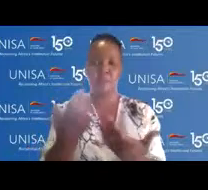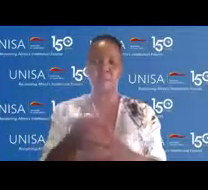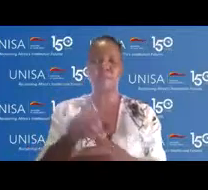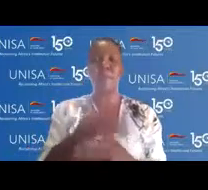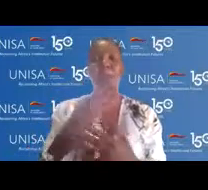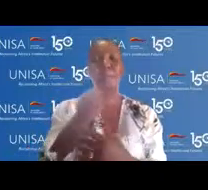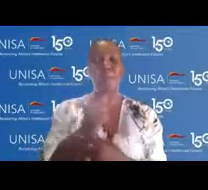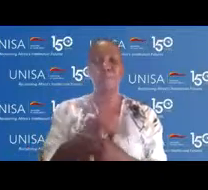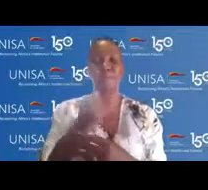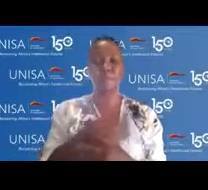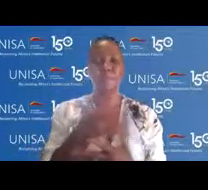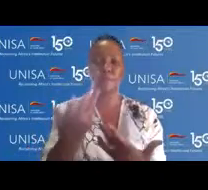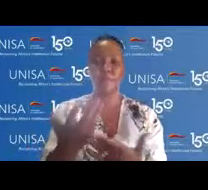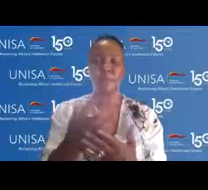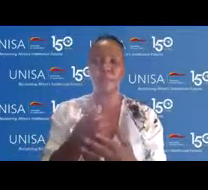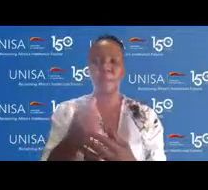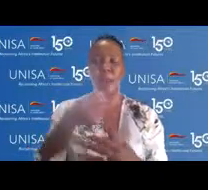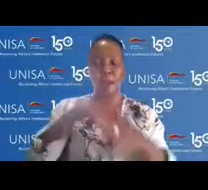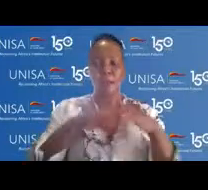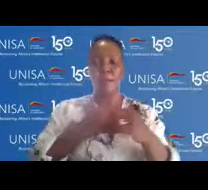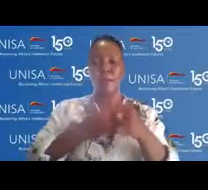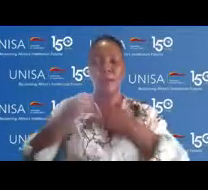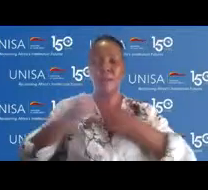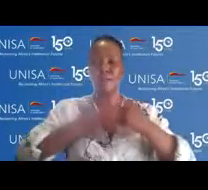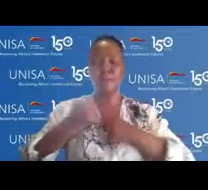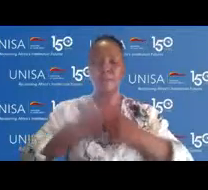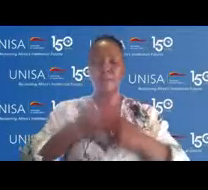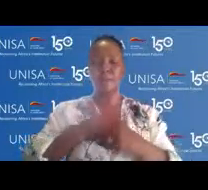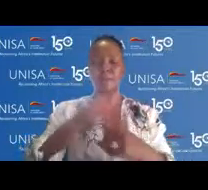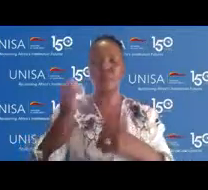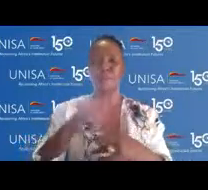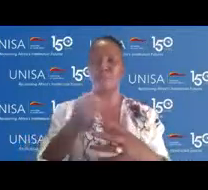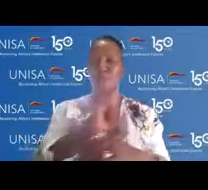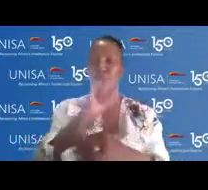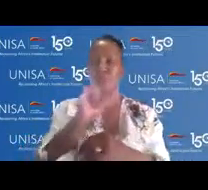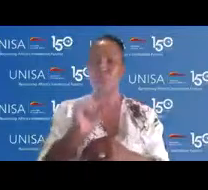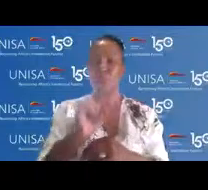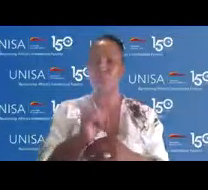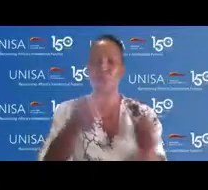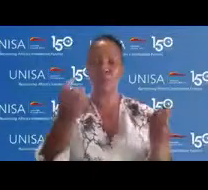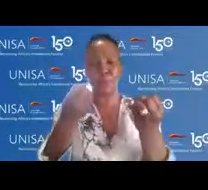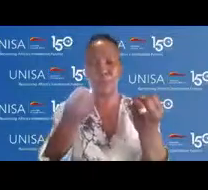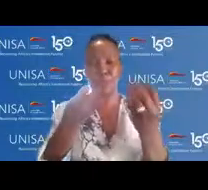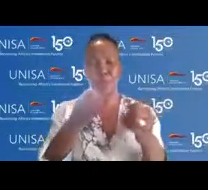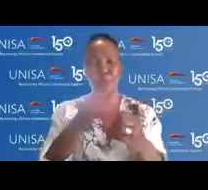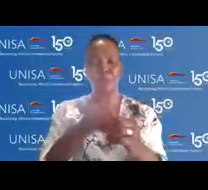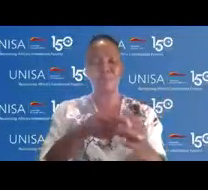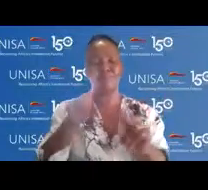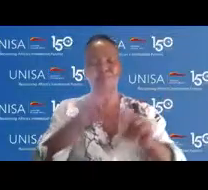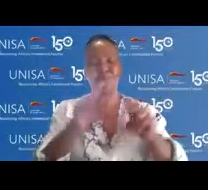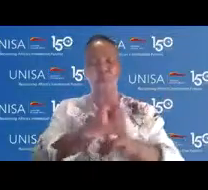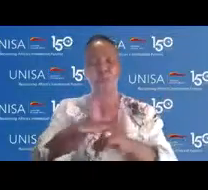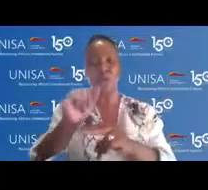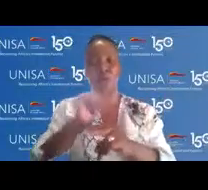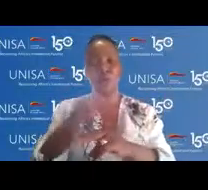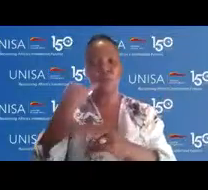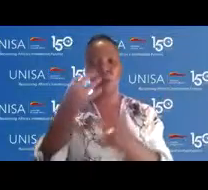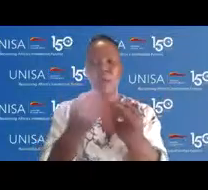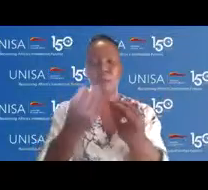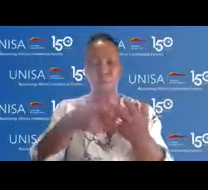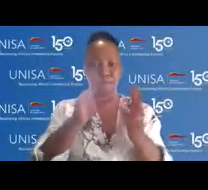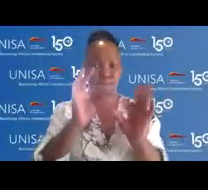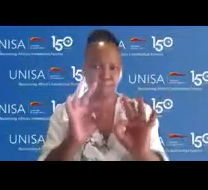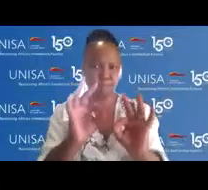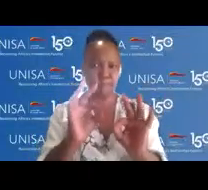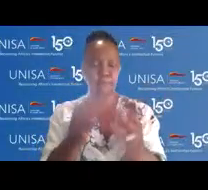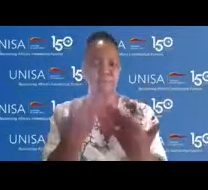My Admin, you'll see under biographical details, you can just go double check that your cell phone number is correct. But by now it should be. I mean, we just